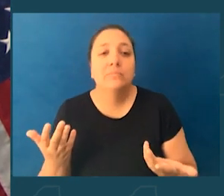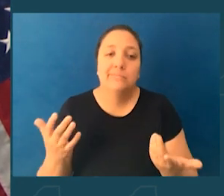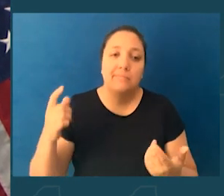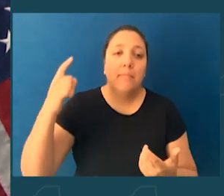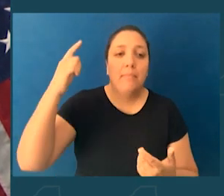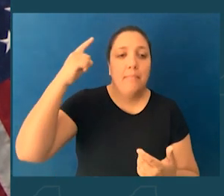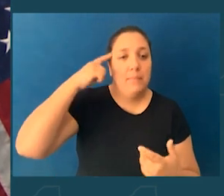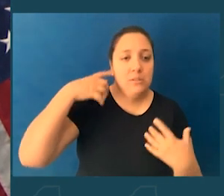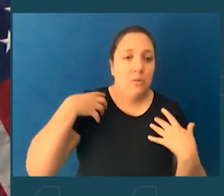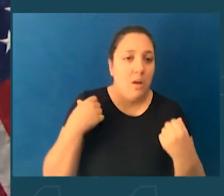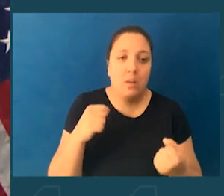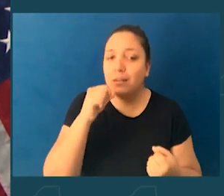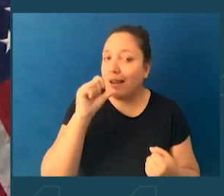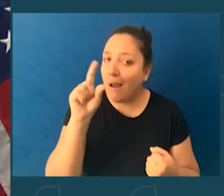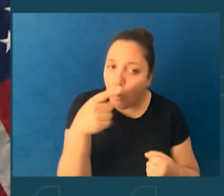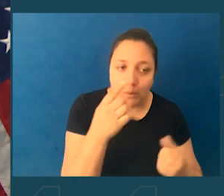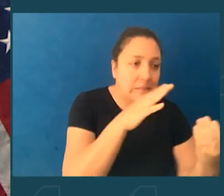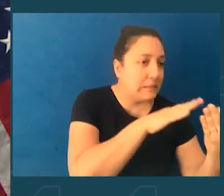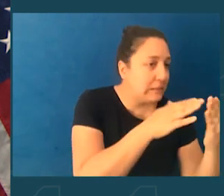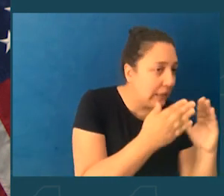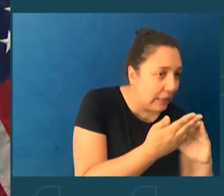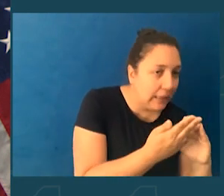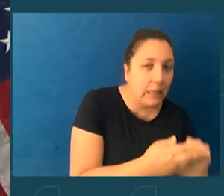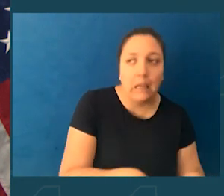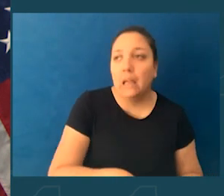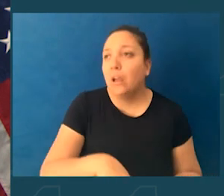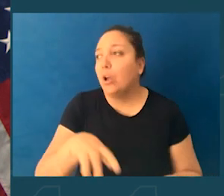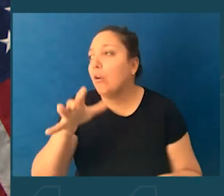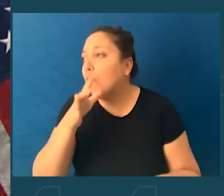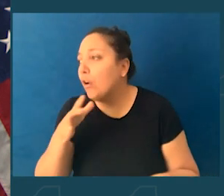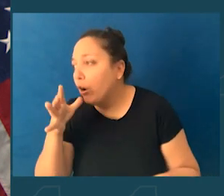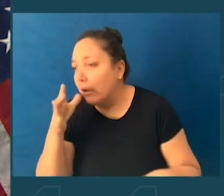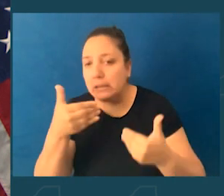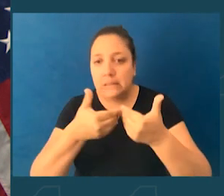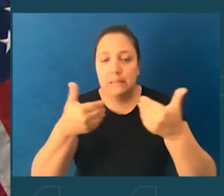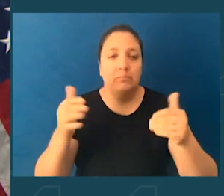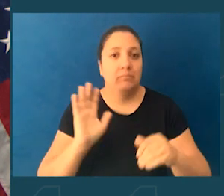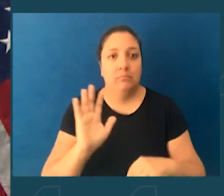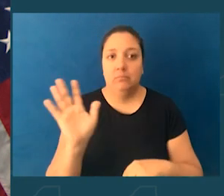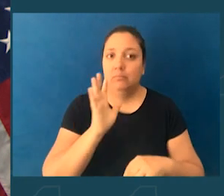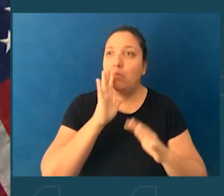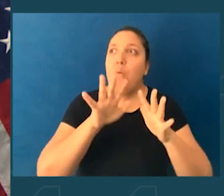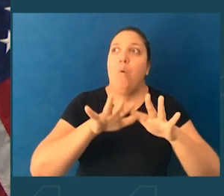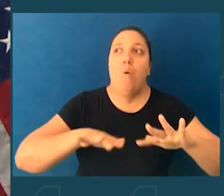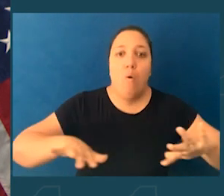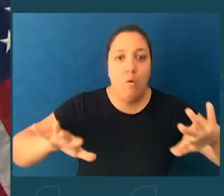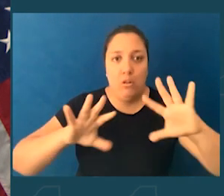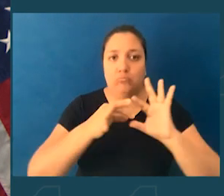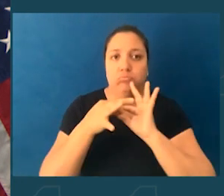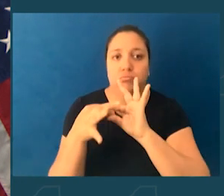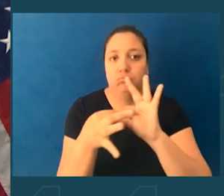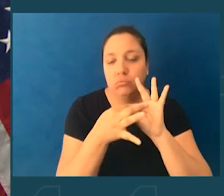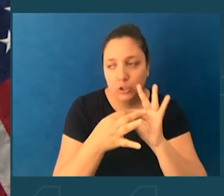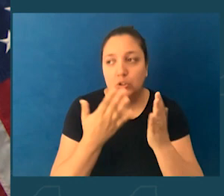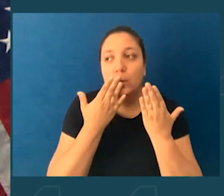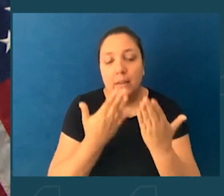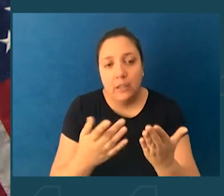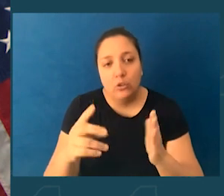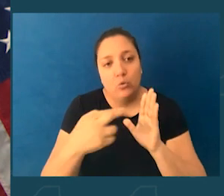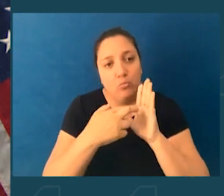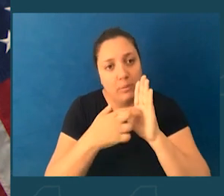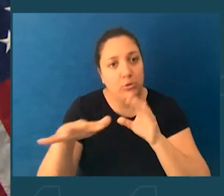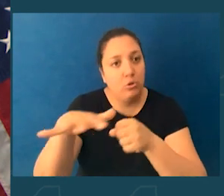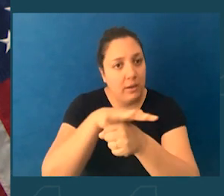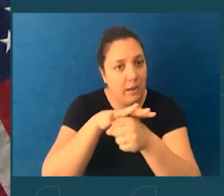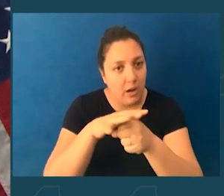suburban issue. It is not a rural issue. It is a national crisis. And so thank you for representing your region so well as the other elected